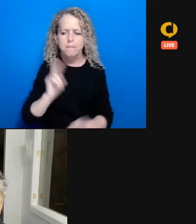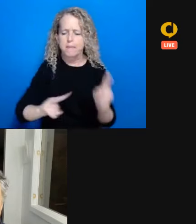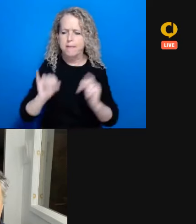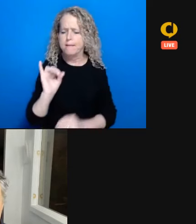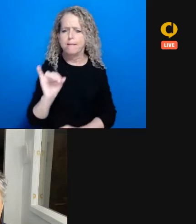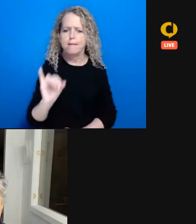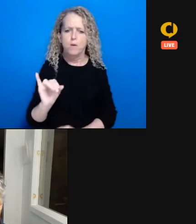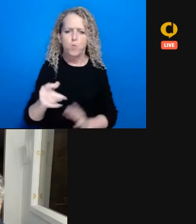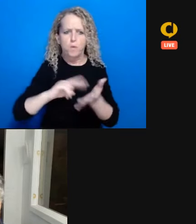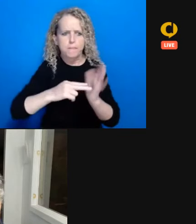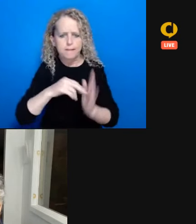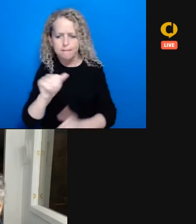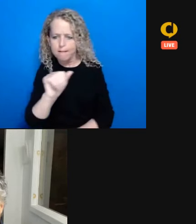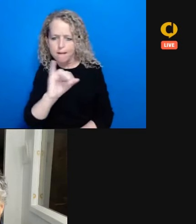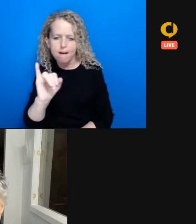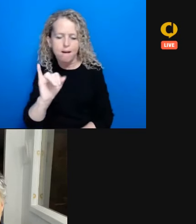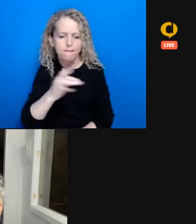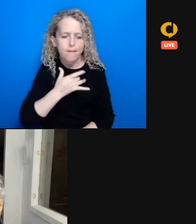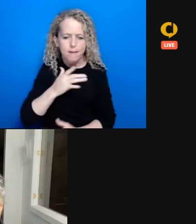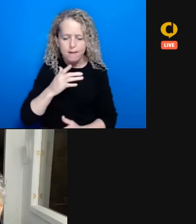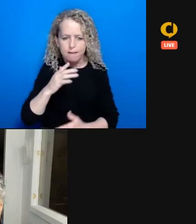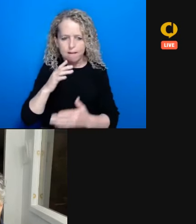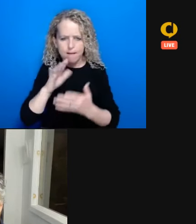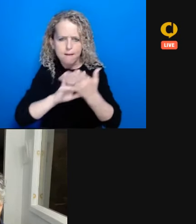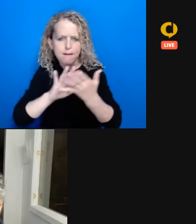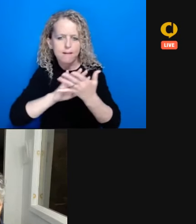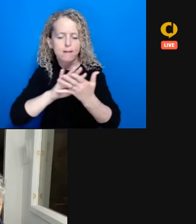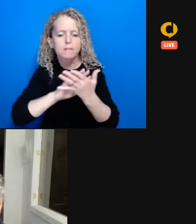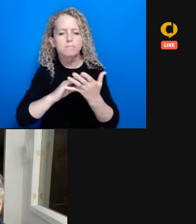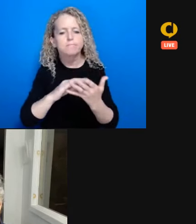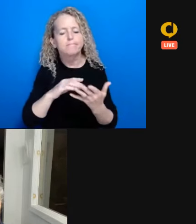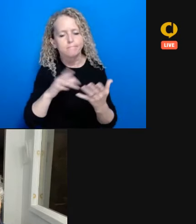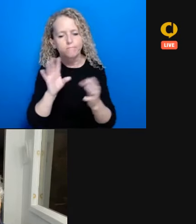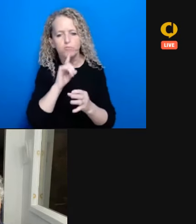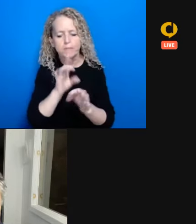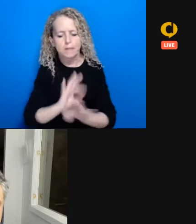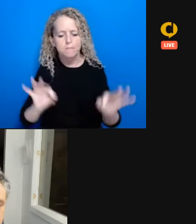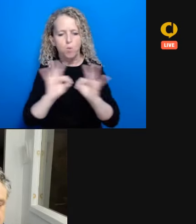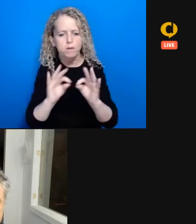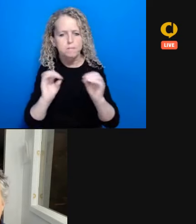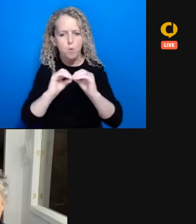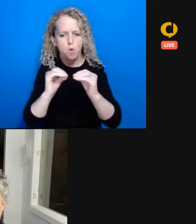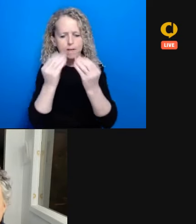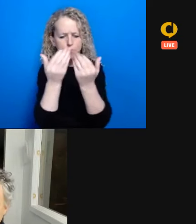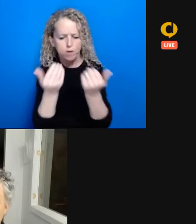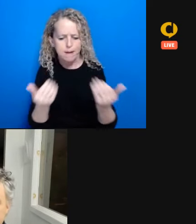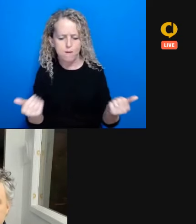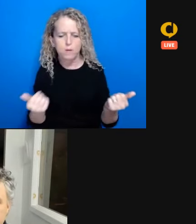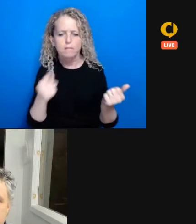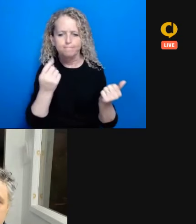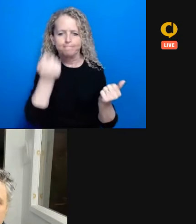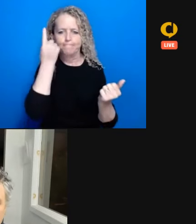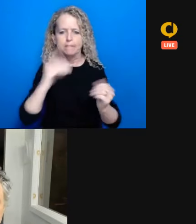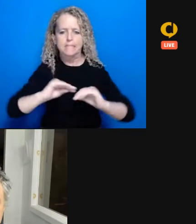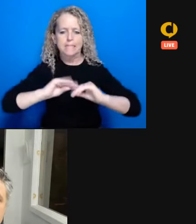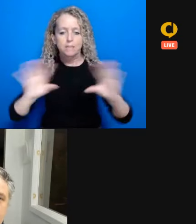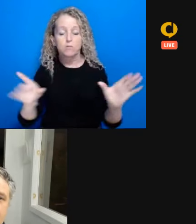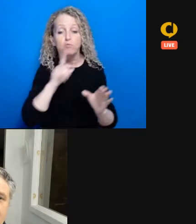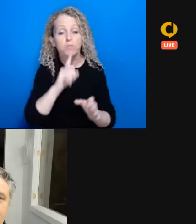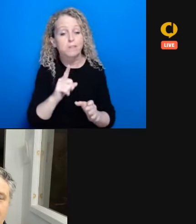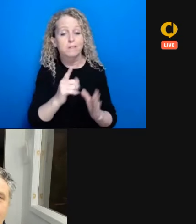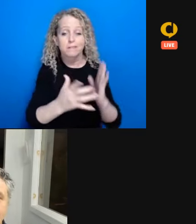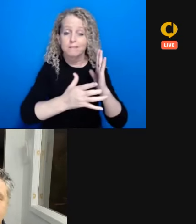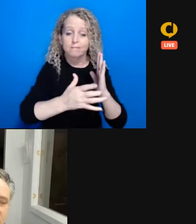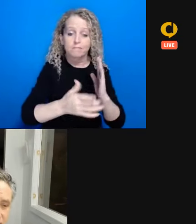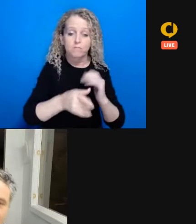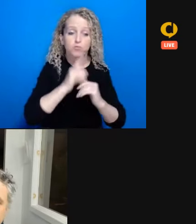word artificial intelligence and break it down into what it really is, which is a set of different techniques and tools